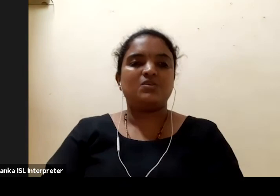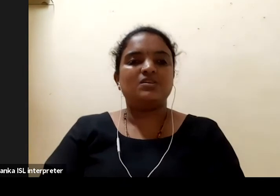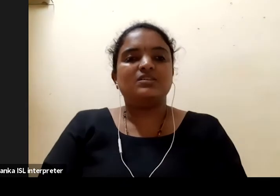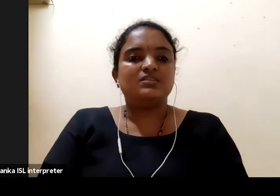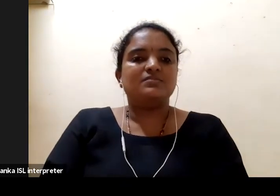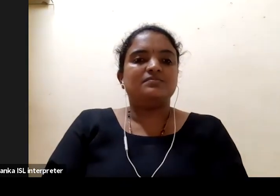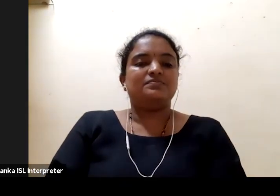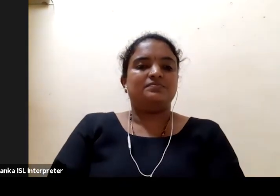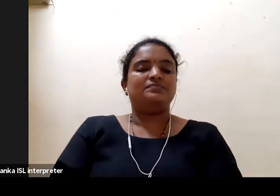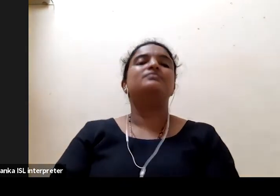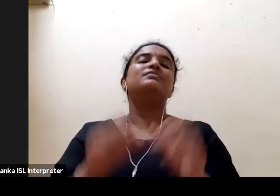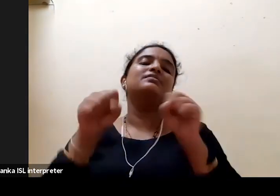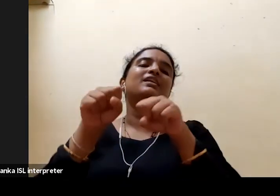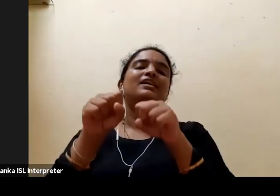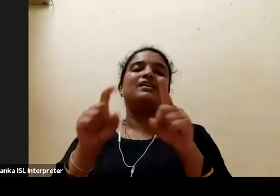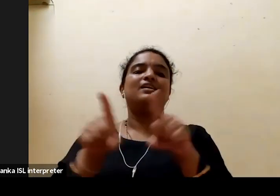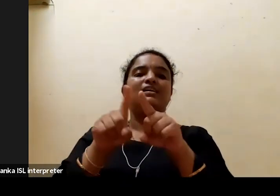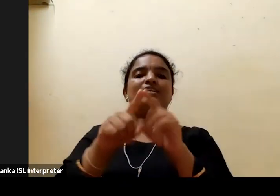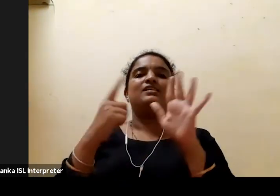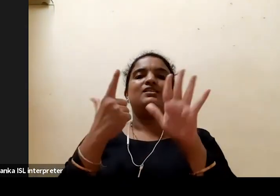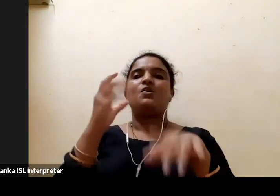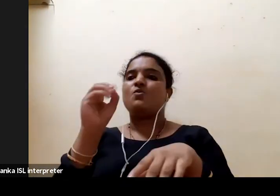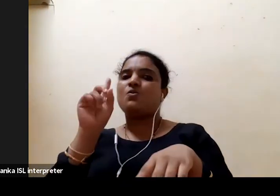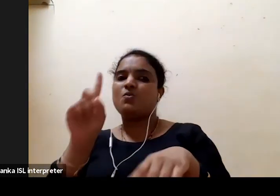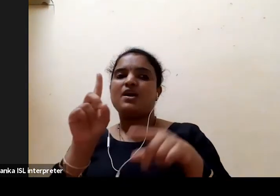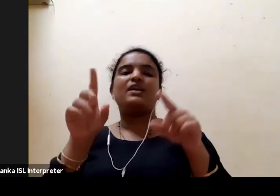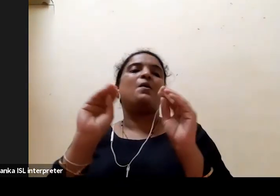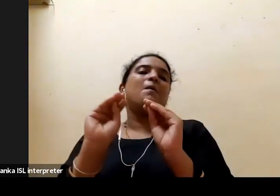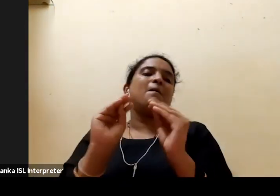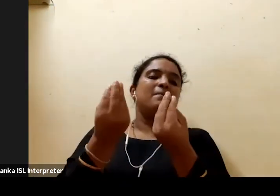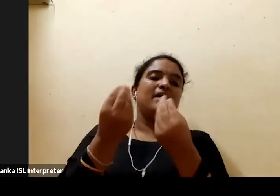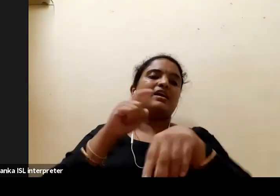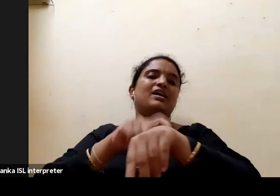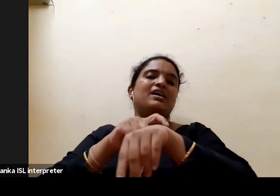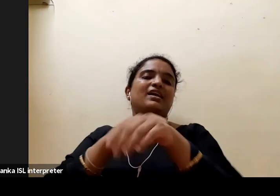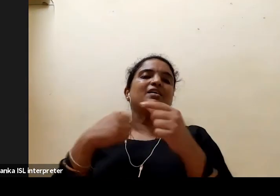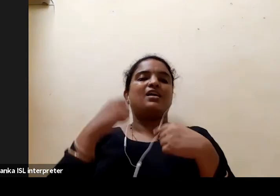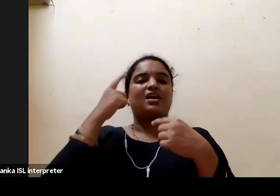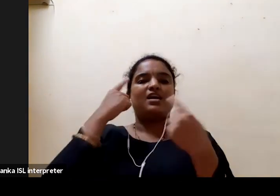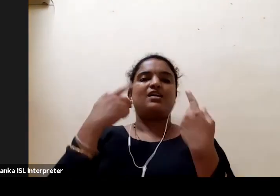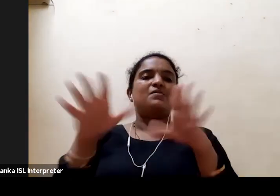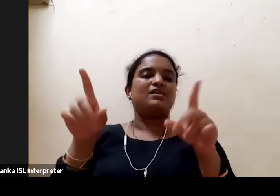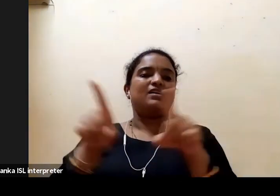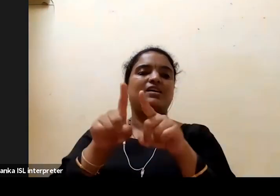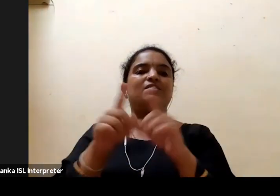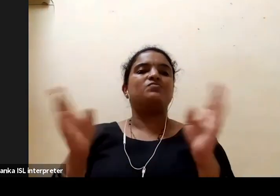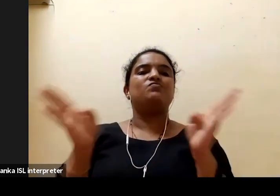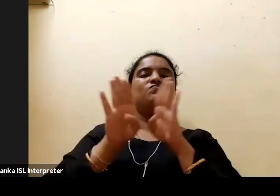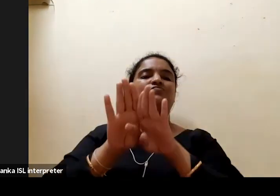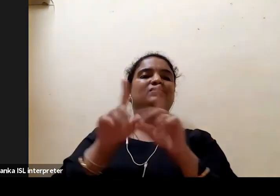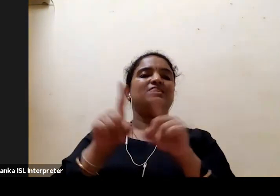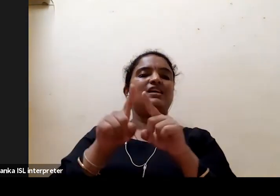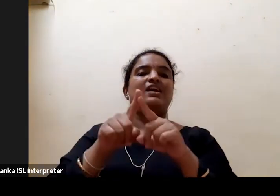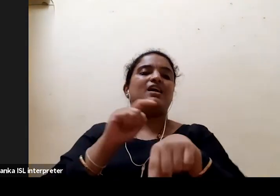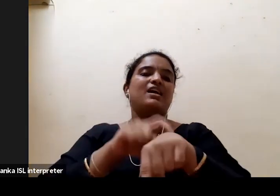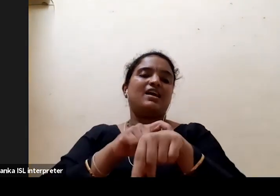All right, I think we're at 7:01. So it seems like an appropriate place to close on, because you're saying it's all about